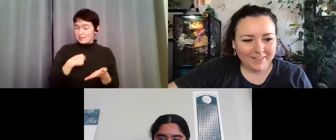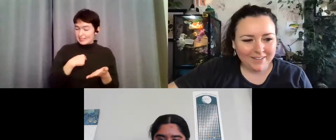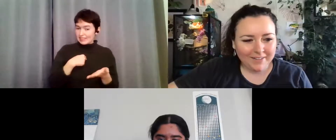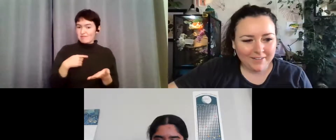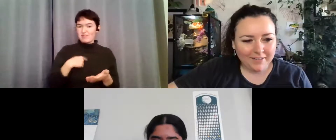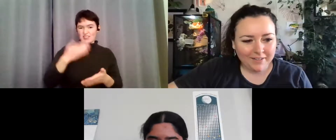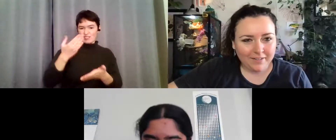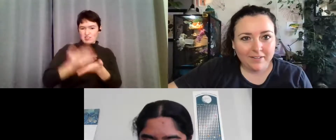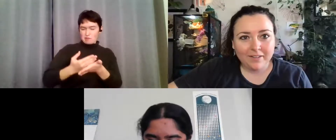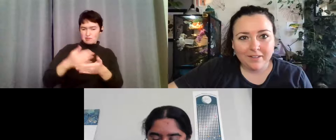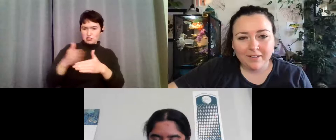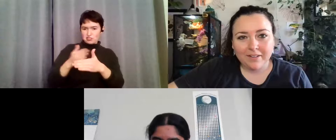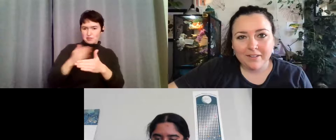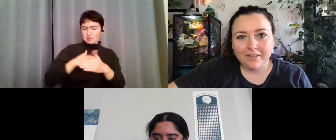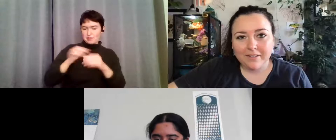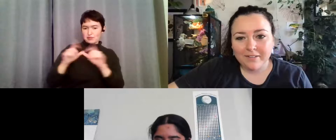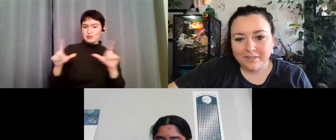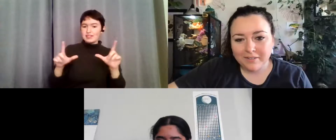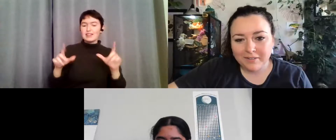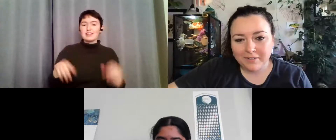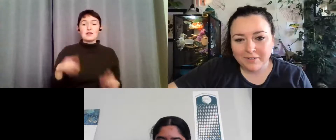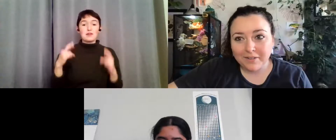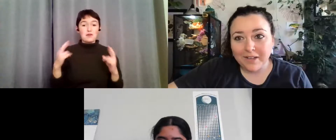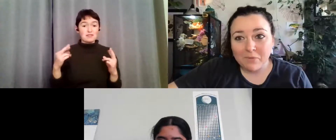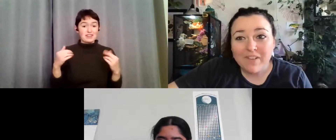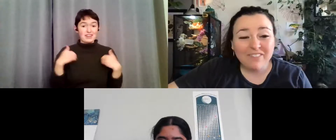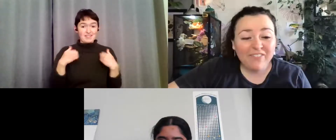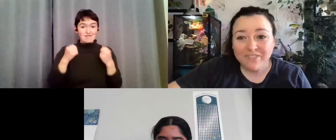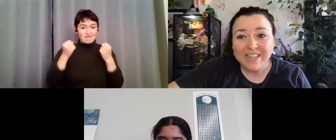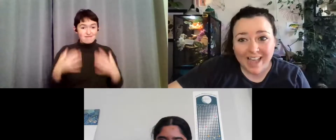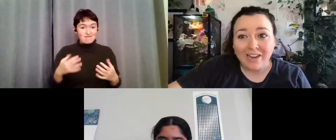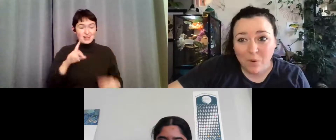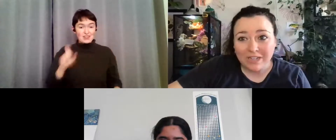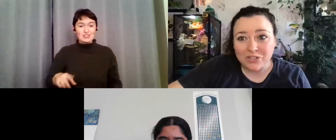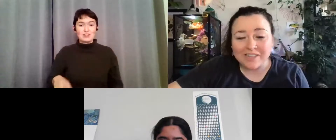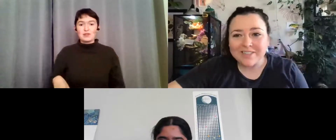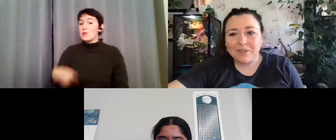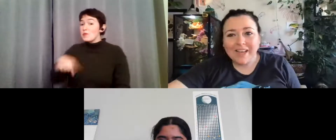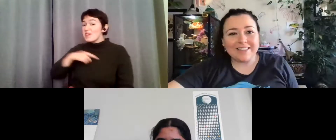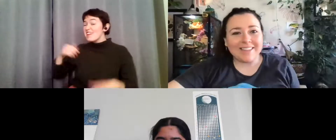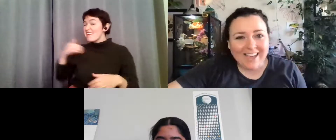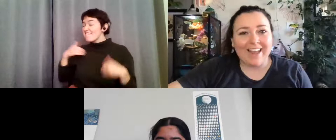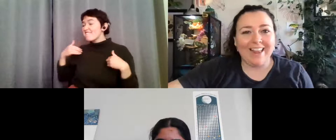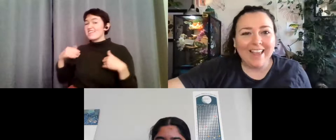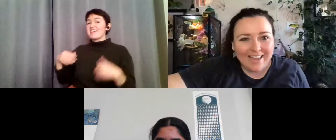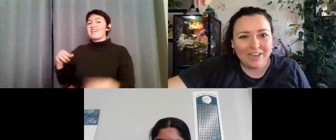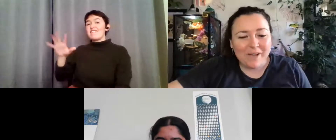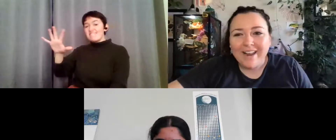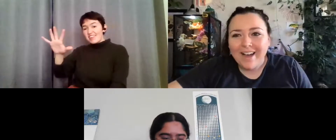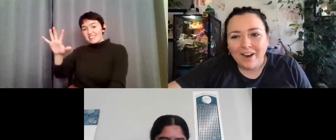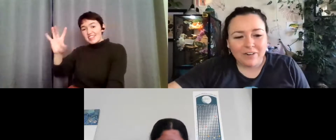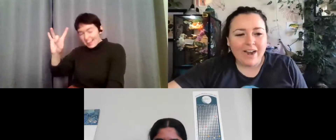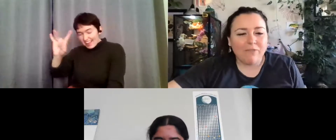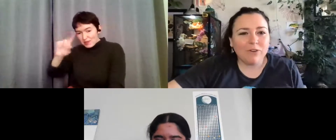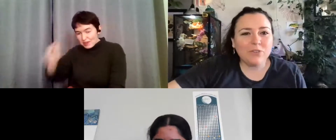and hopefully we have lots of questions. We've got 58 questions. So let's oh my goodness. Into